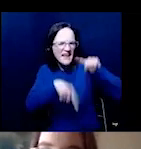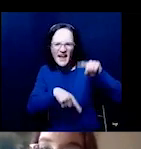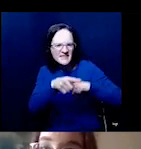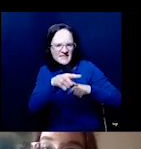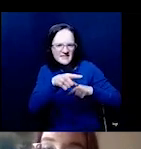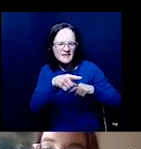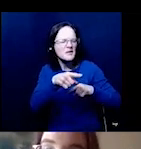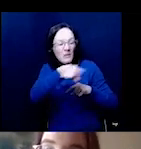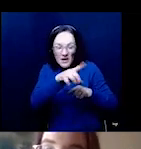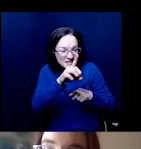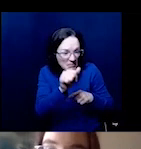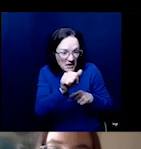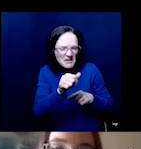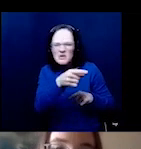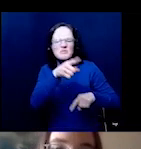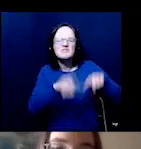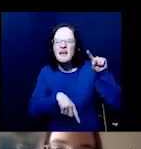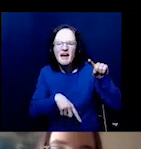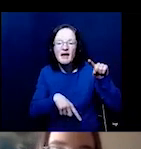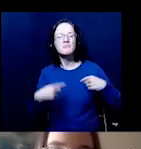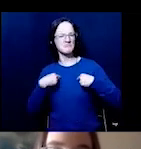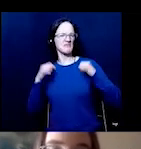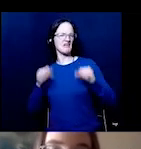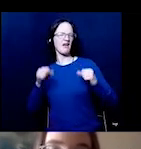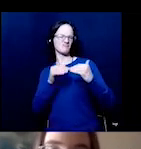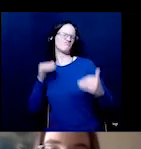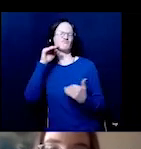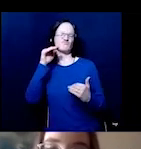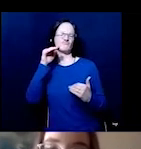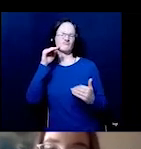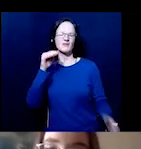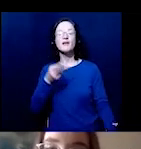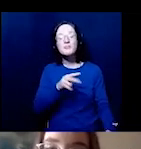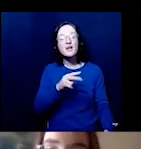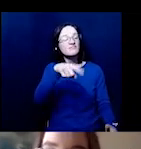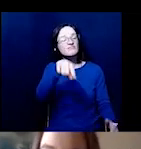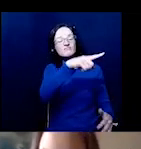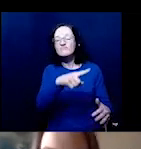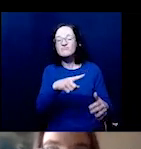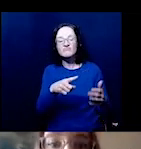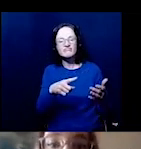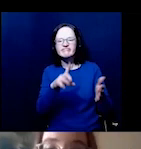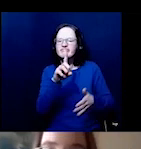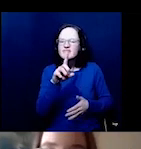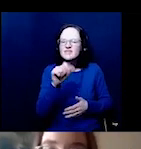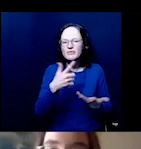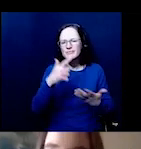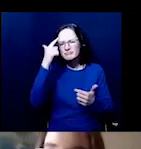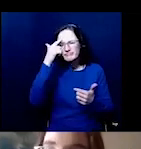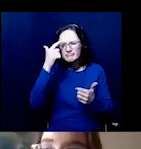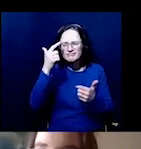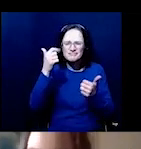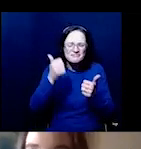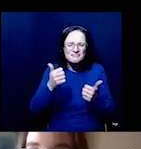disability. A set of practices and beliefs that assign inferior value to people who have developmental, emotional,